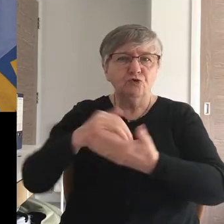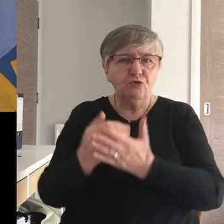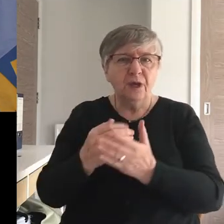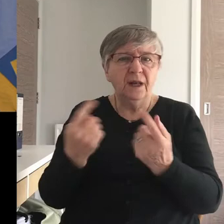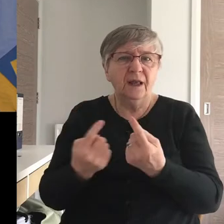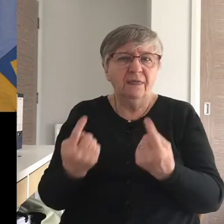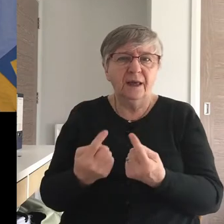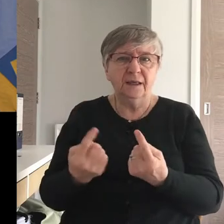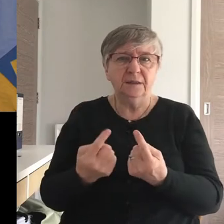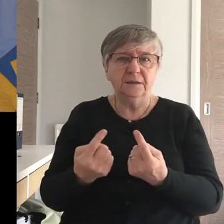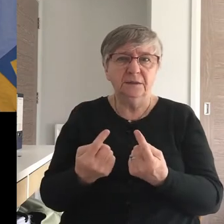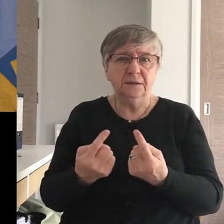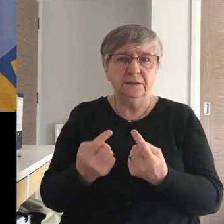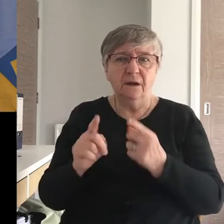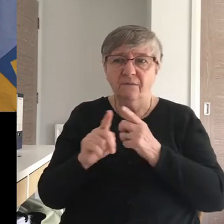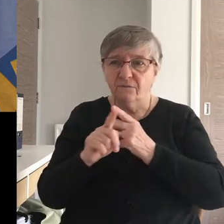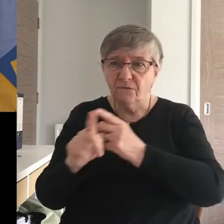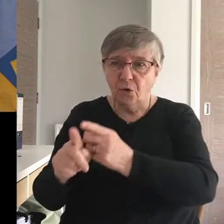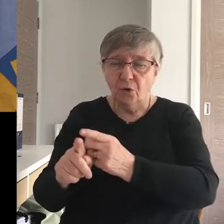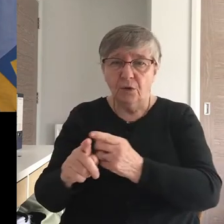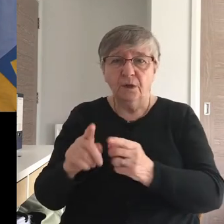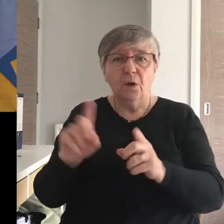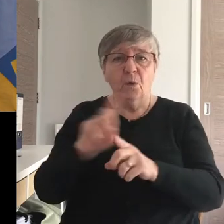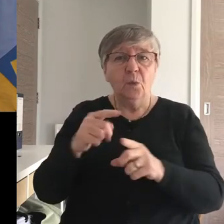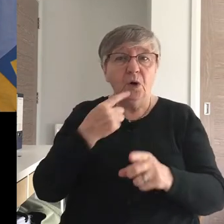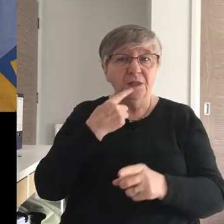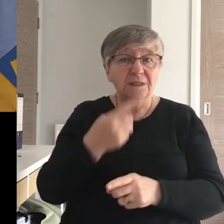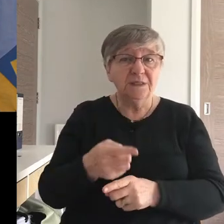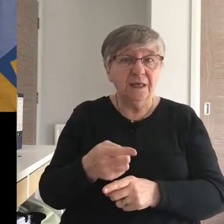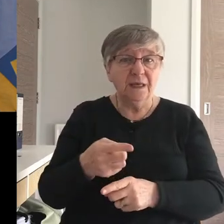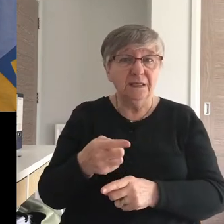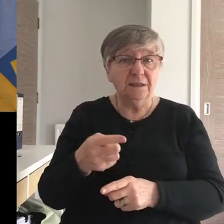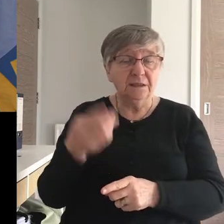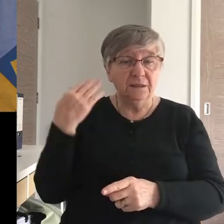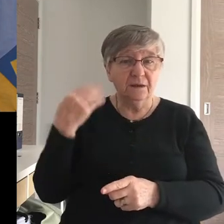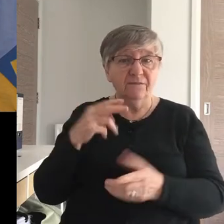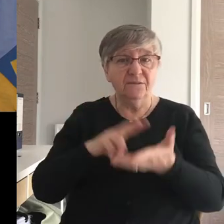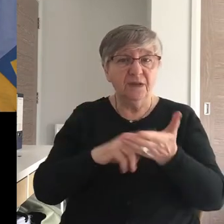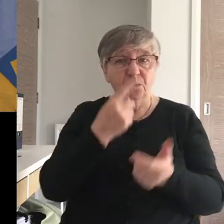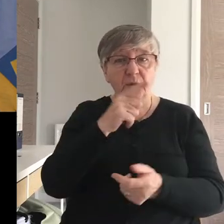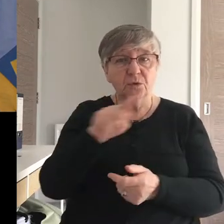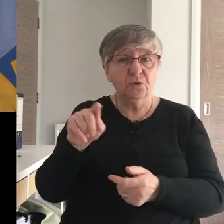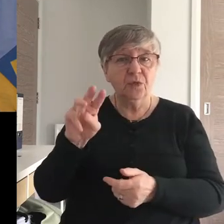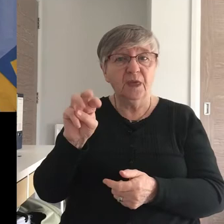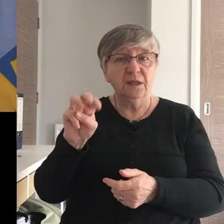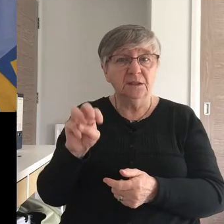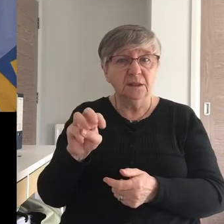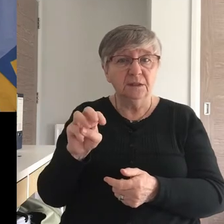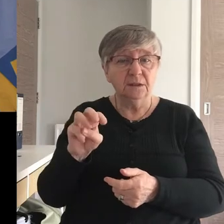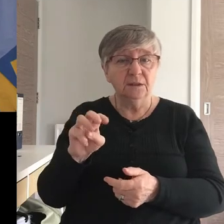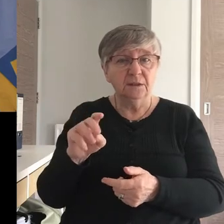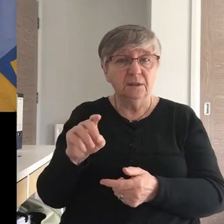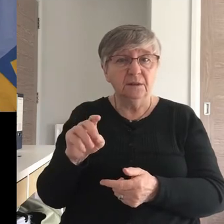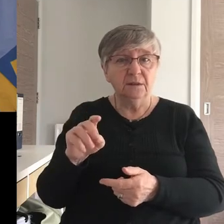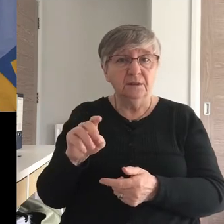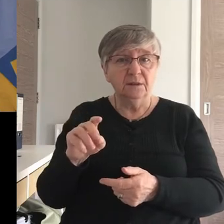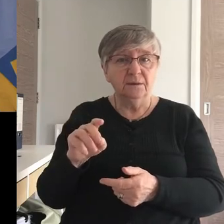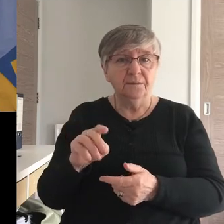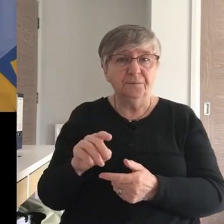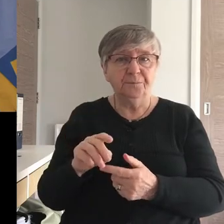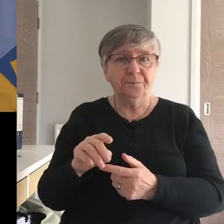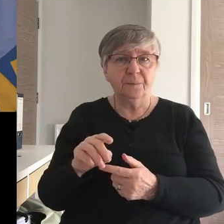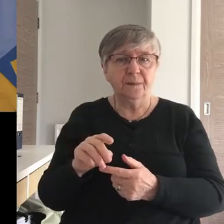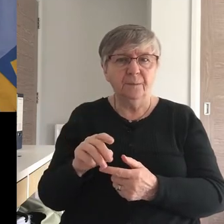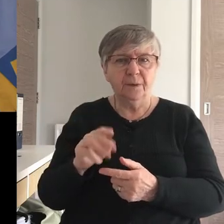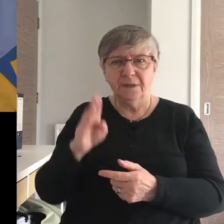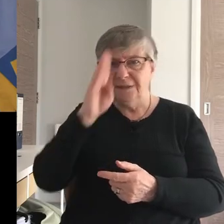James mentions here, following on from what he'd said in the first 13 verses of the chapter about favoritism.